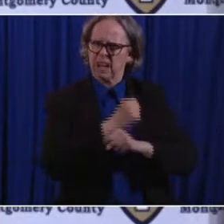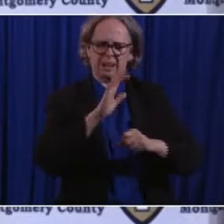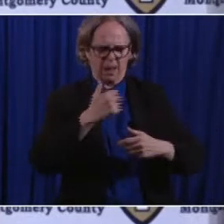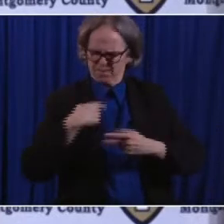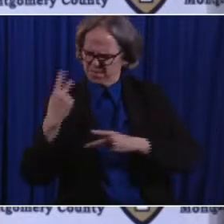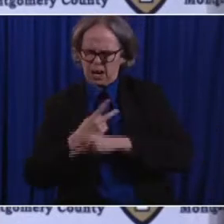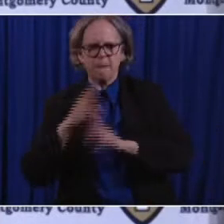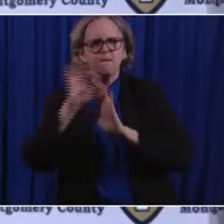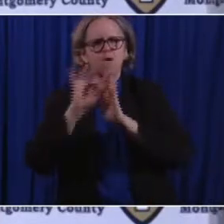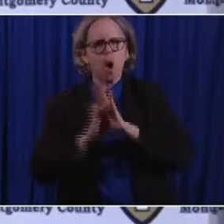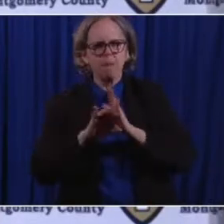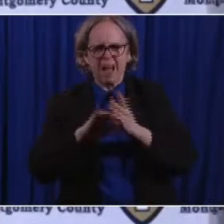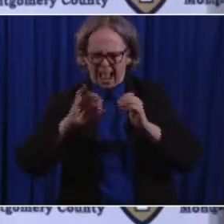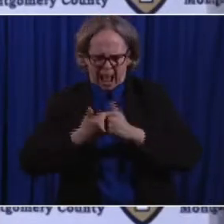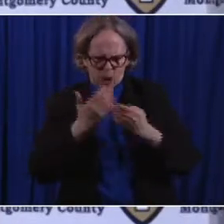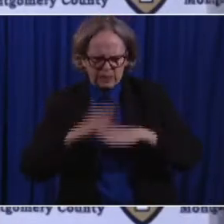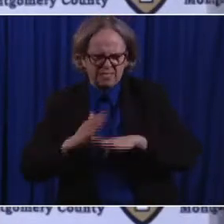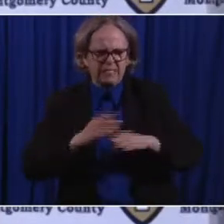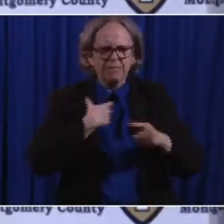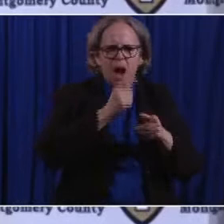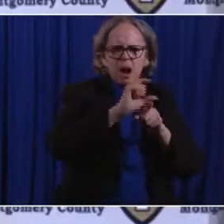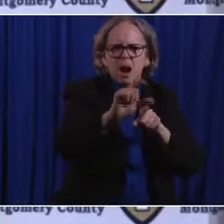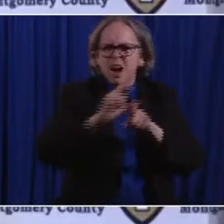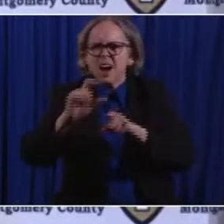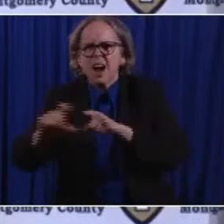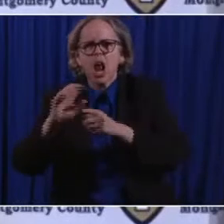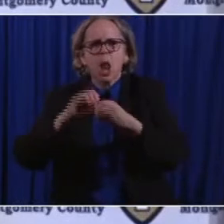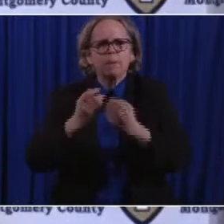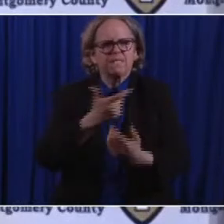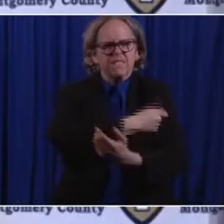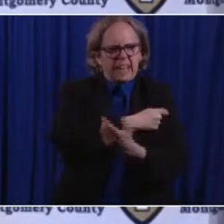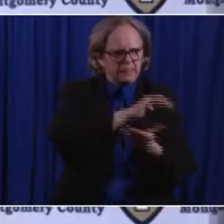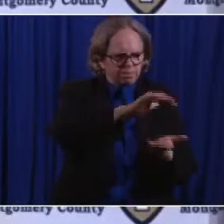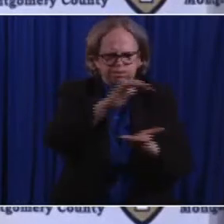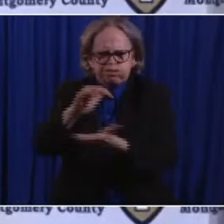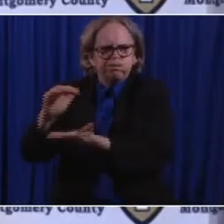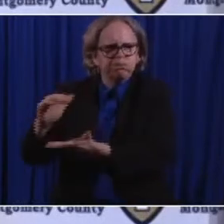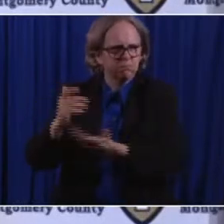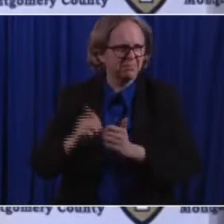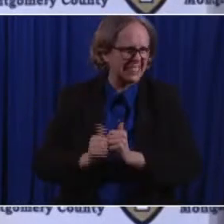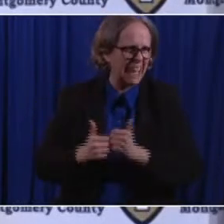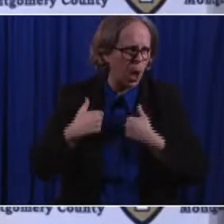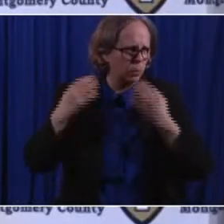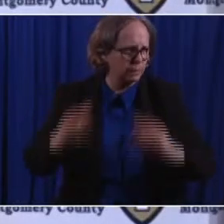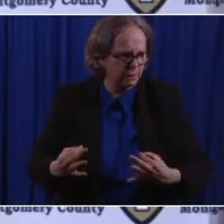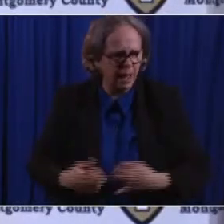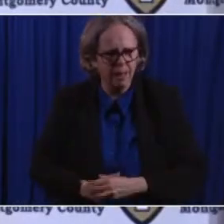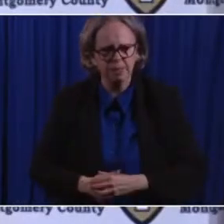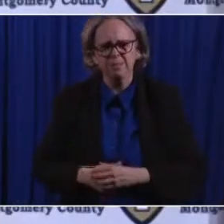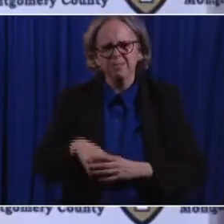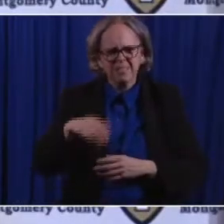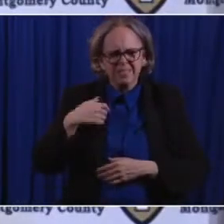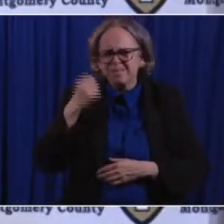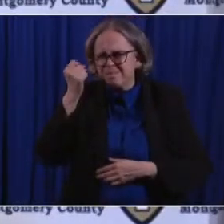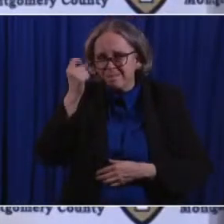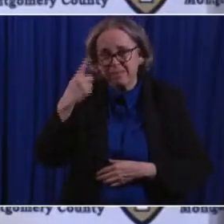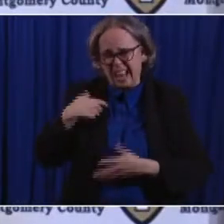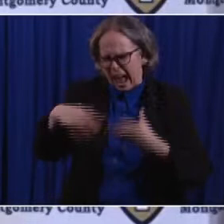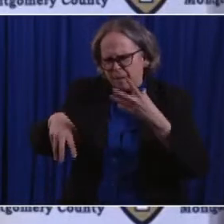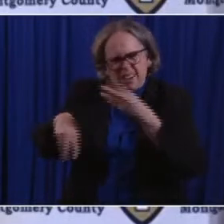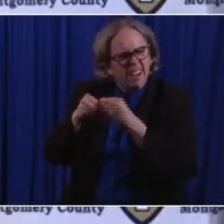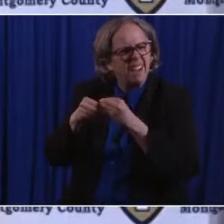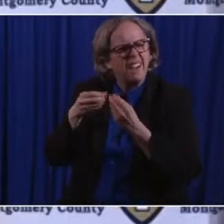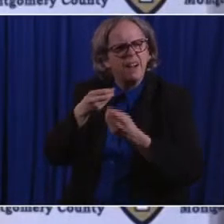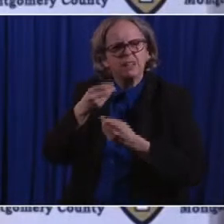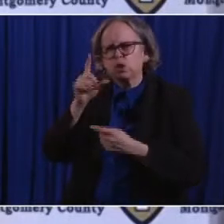per capita basically got the same. There's a 20% in there that had to do with high incidence of poverty,